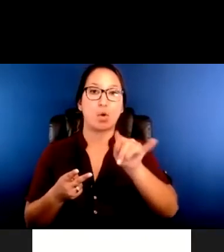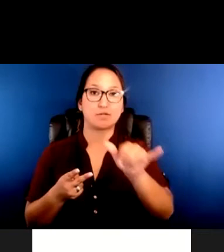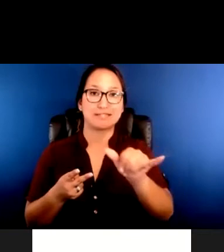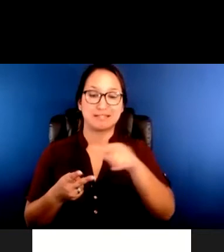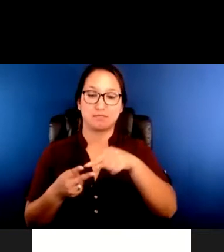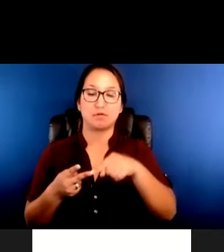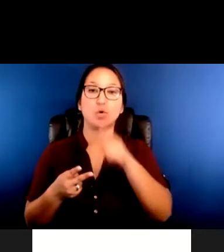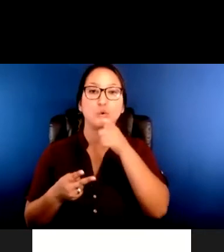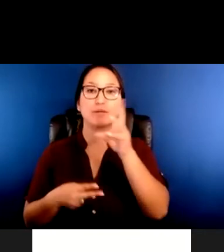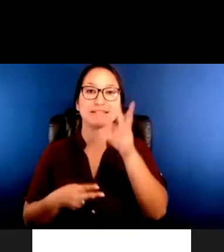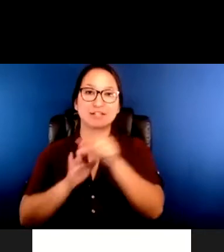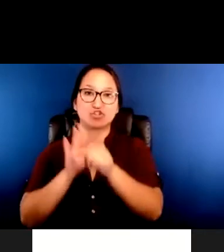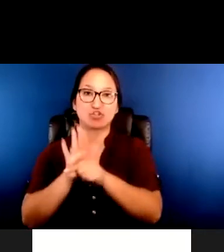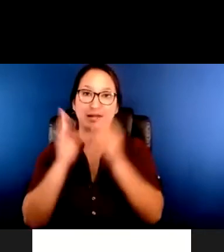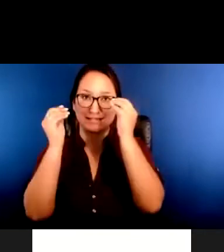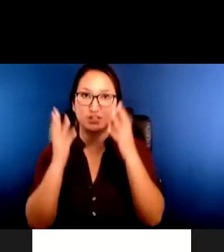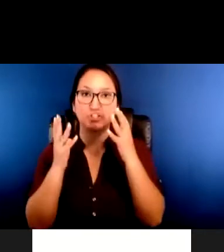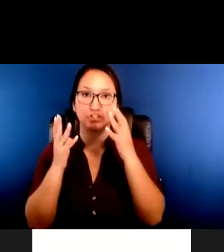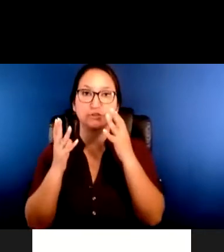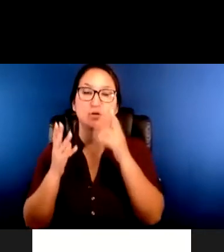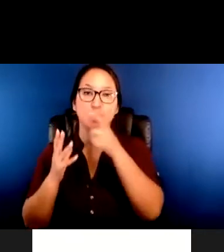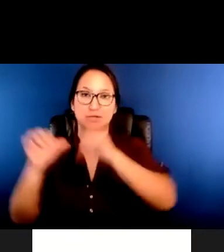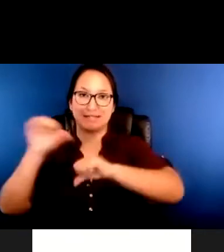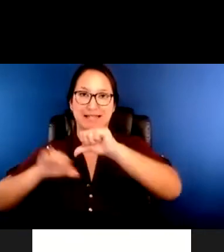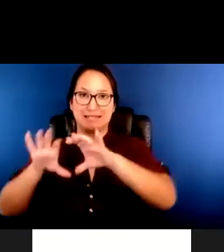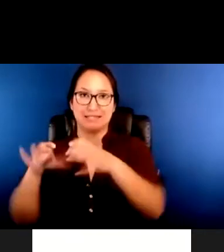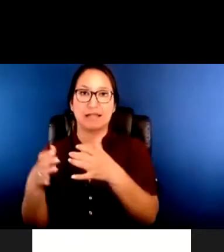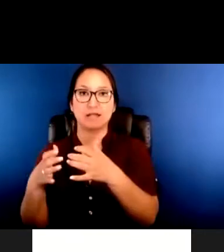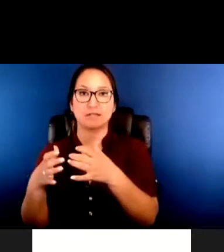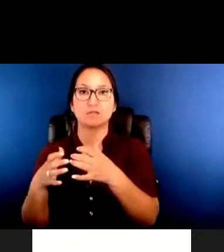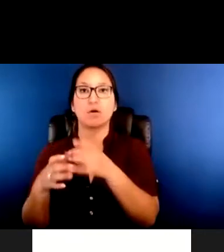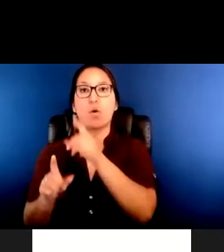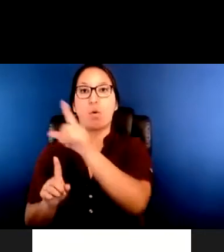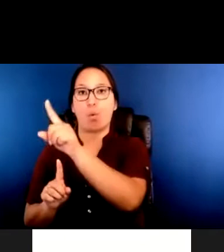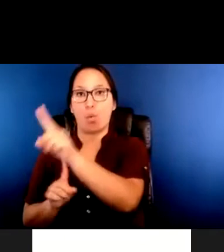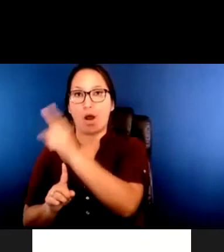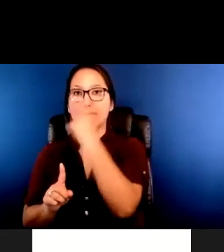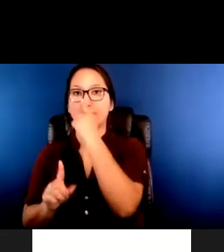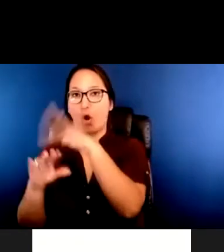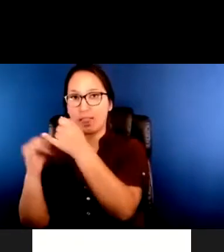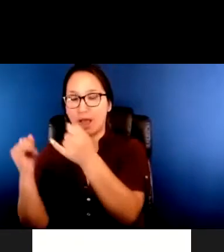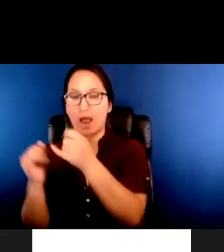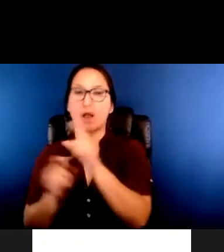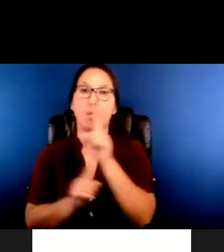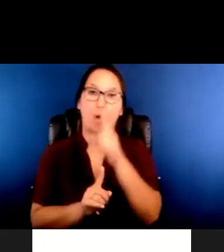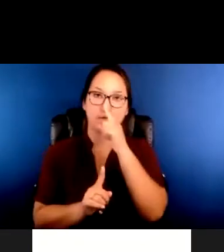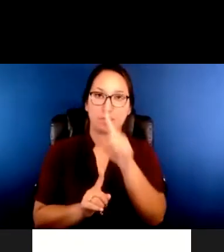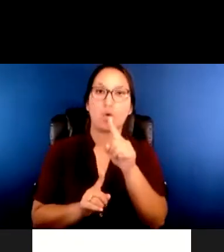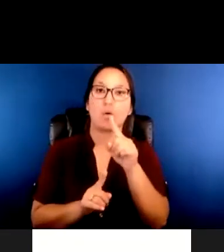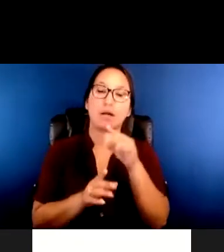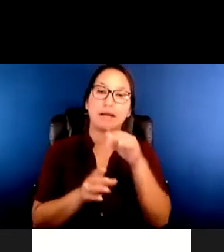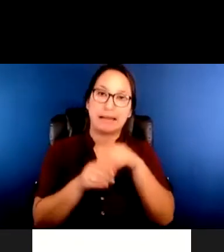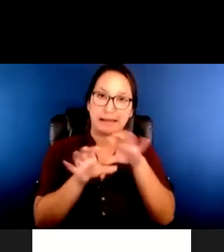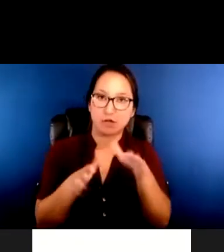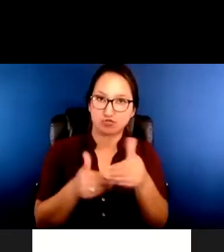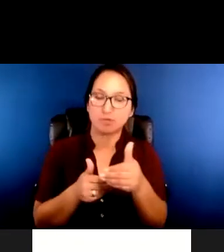little, scary because we're just not getting used to this, but we see it and we're willing to do it. We're willing to try it. And again, let me just specify